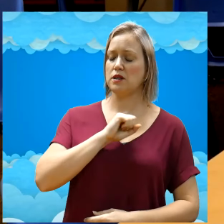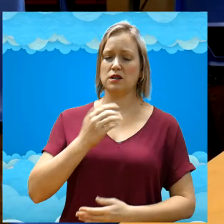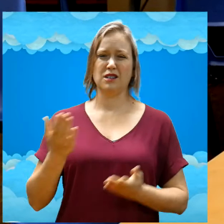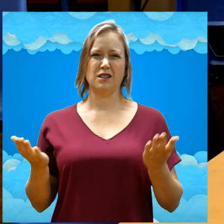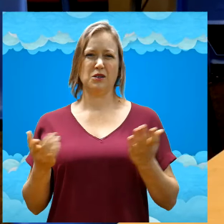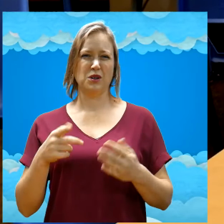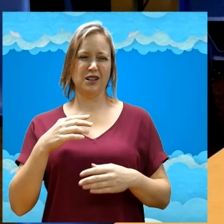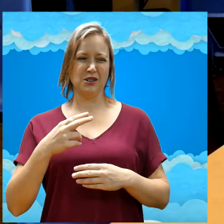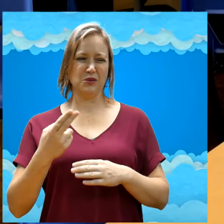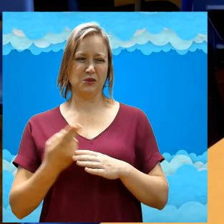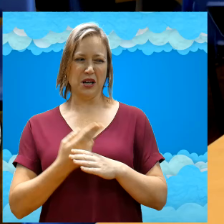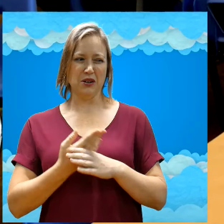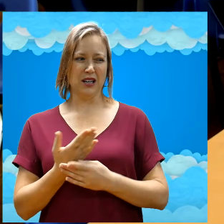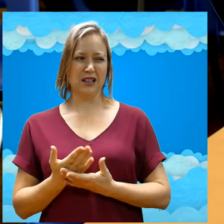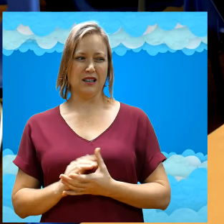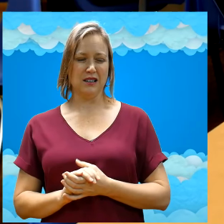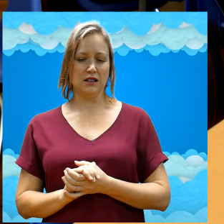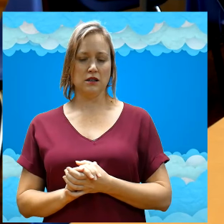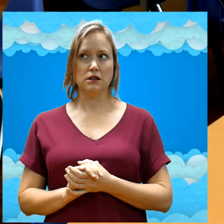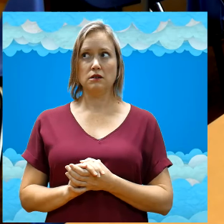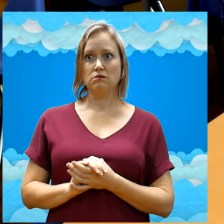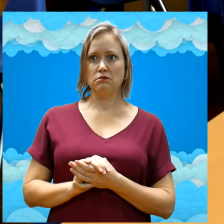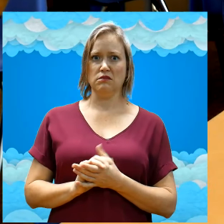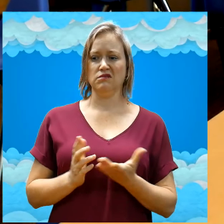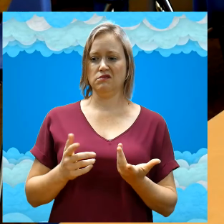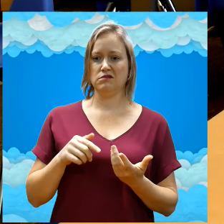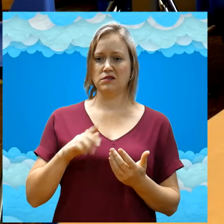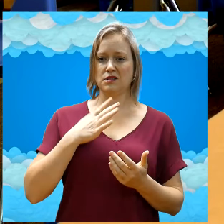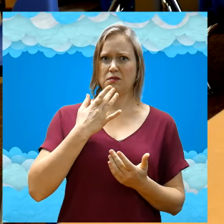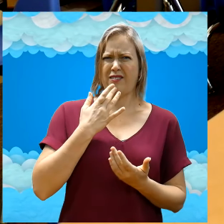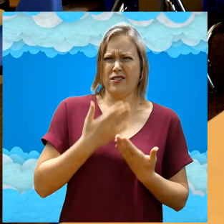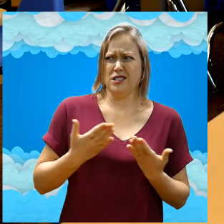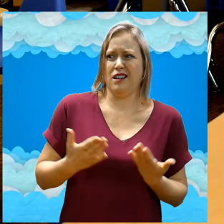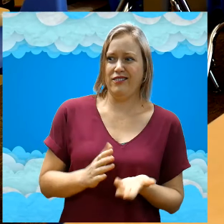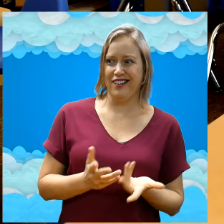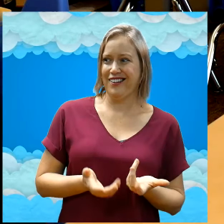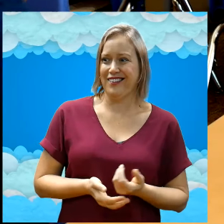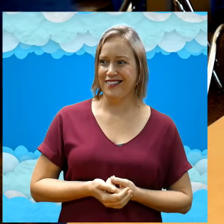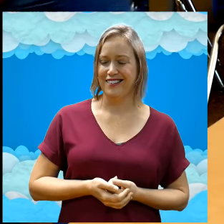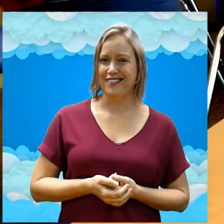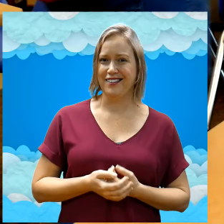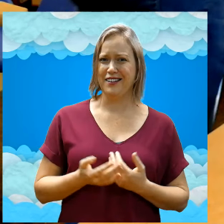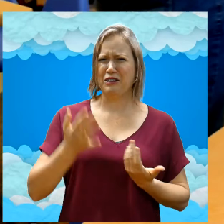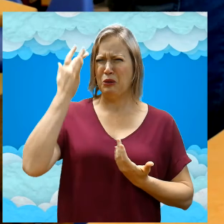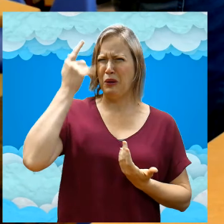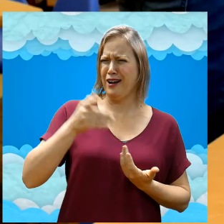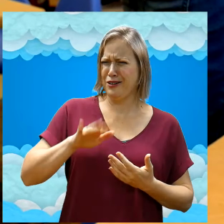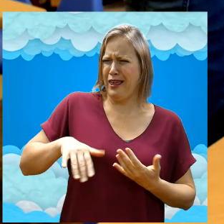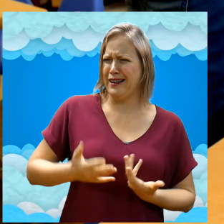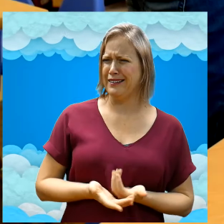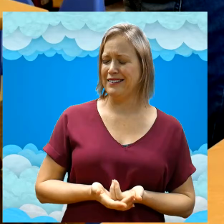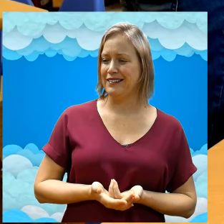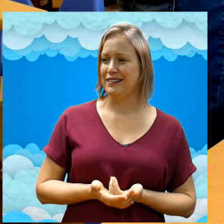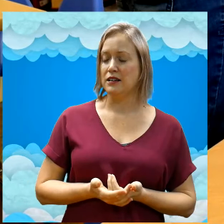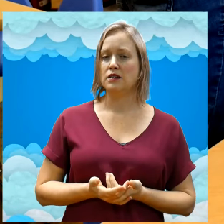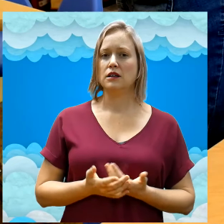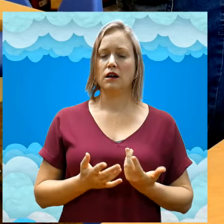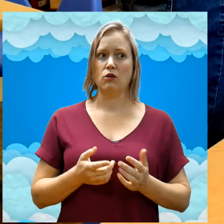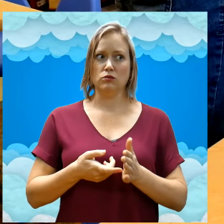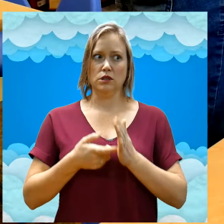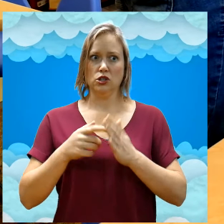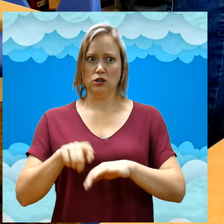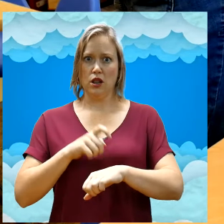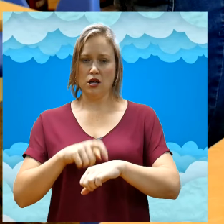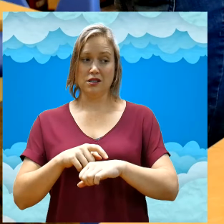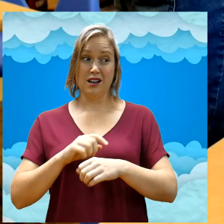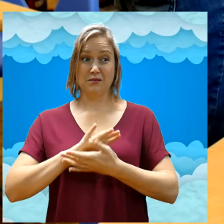What are you wearing? That's my favorite stuff. And why are you late? It just took a